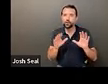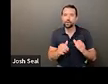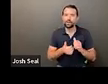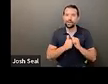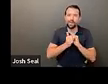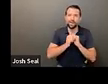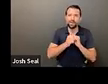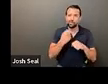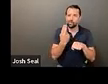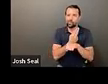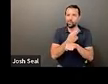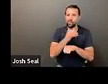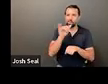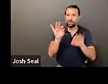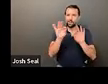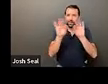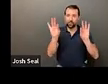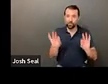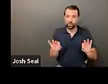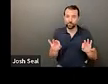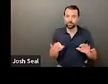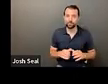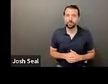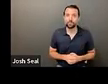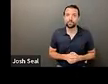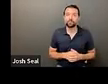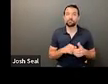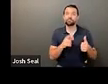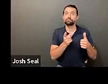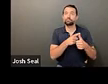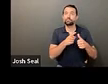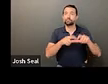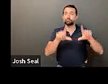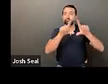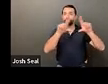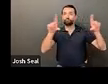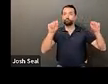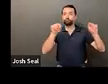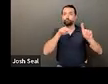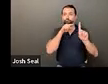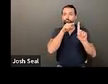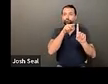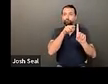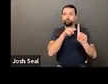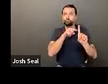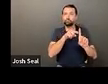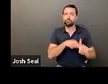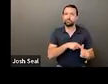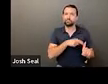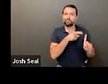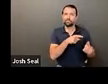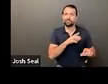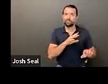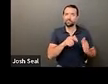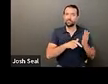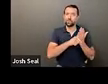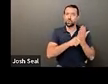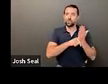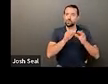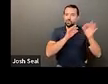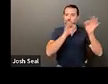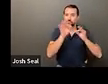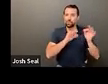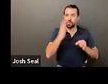consider that first box on the adverse effect form. And then section 1A, assessment data